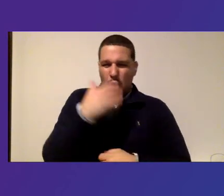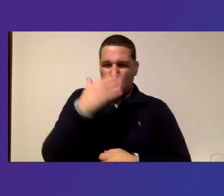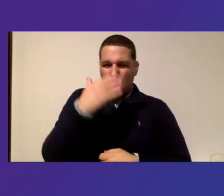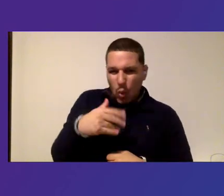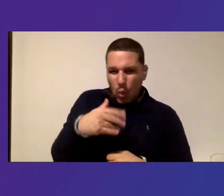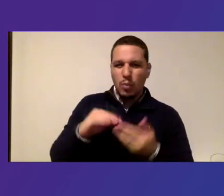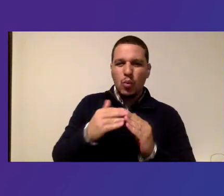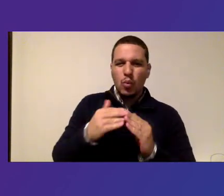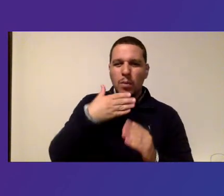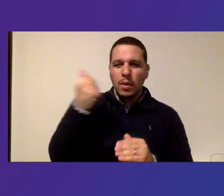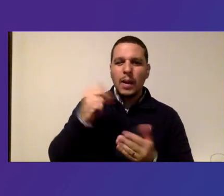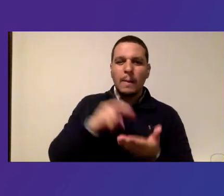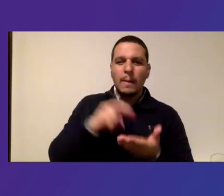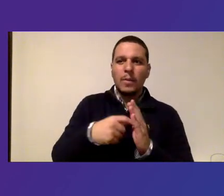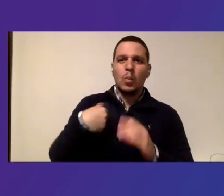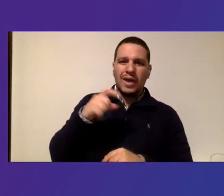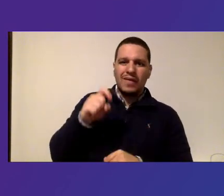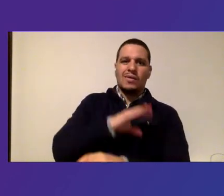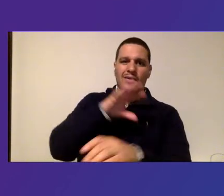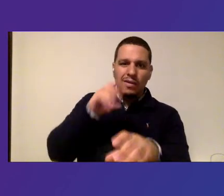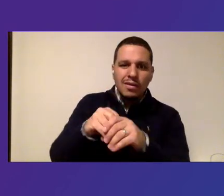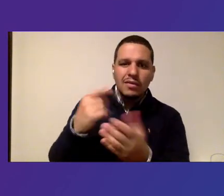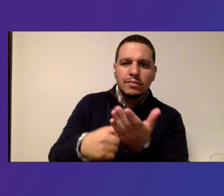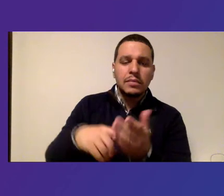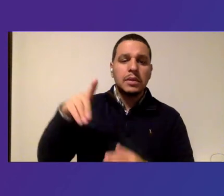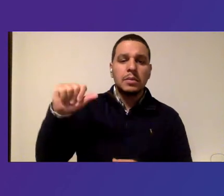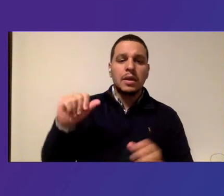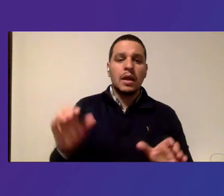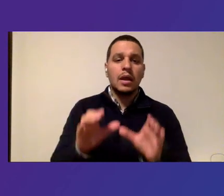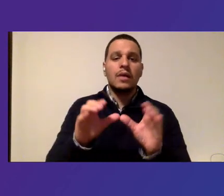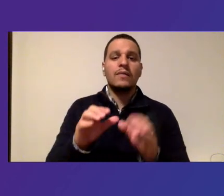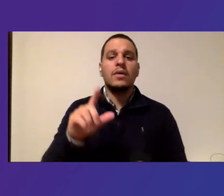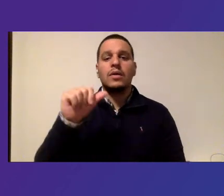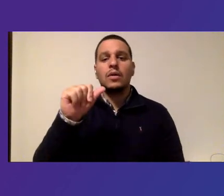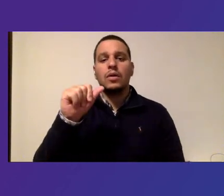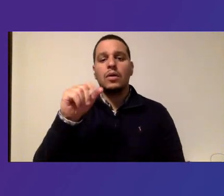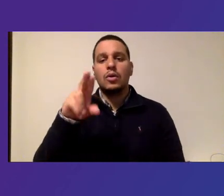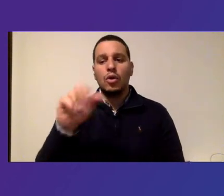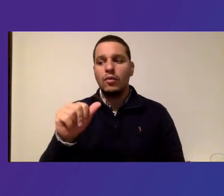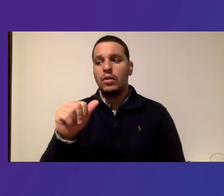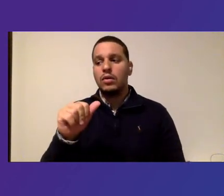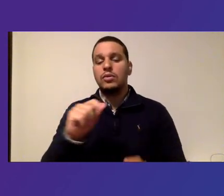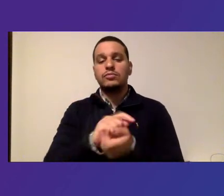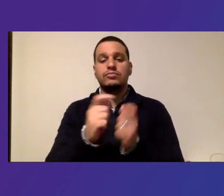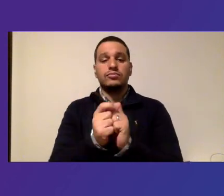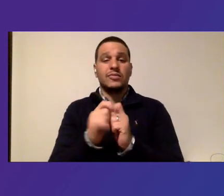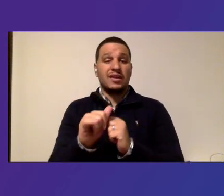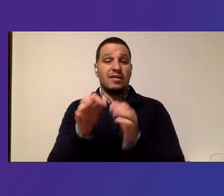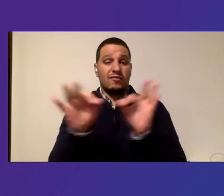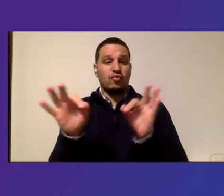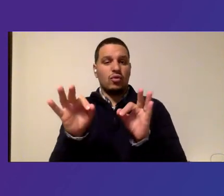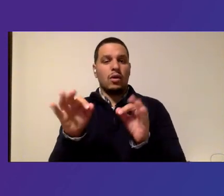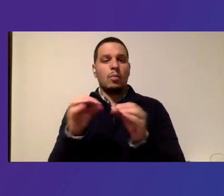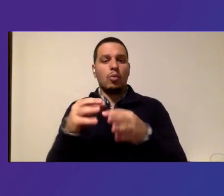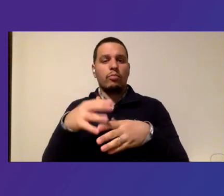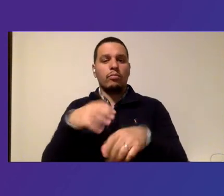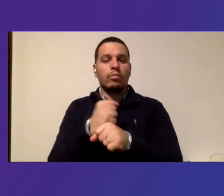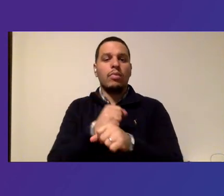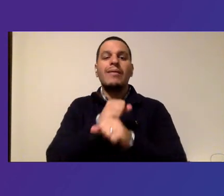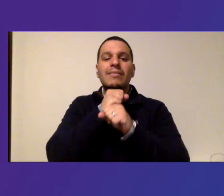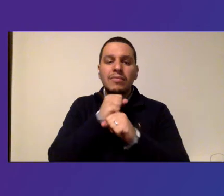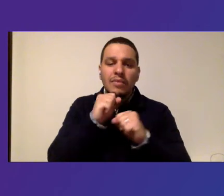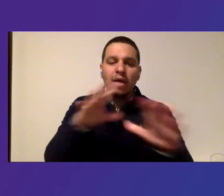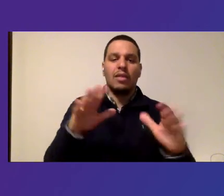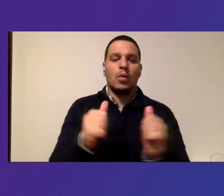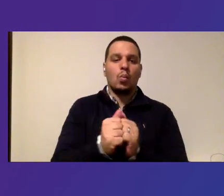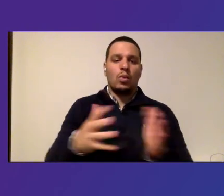to steer the ship. Disability activist Lawrence Carter Long repositioned the phrase with the shorter Nothing Without Us,